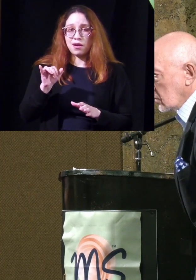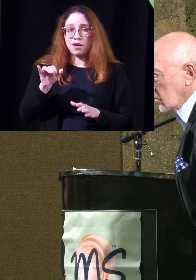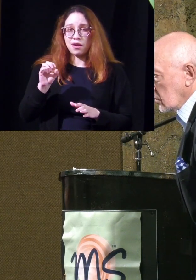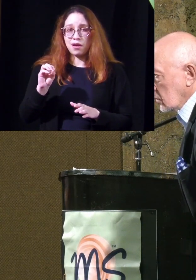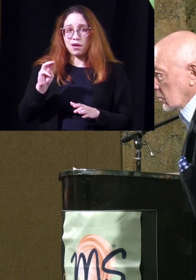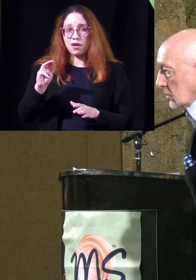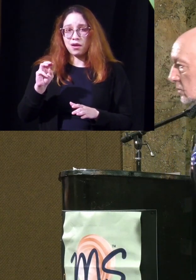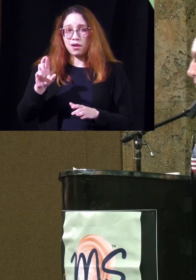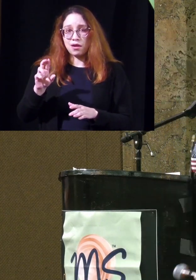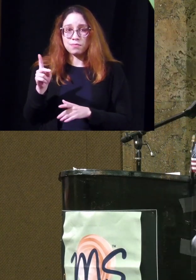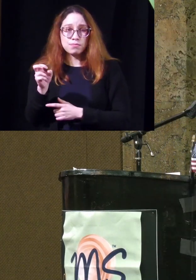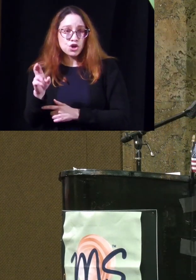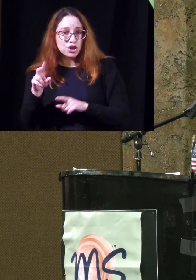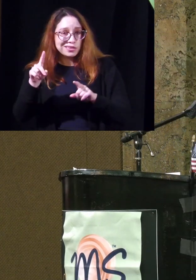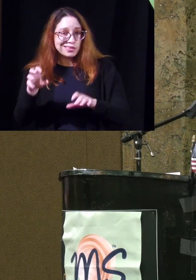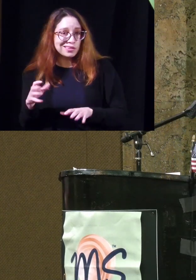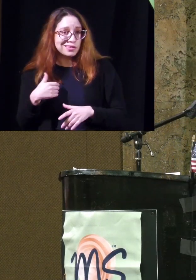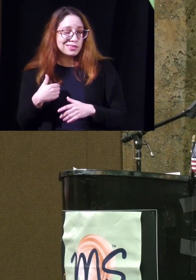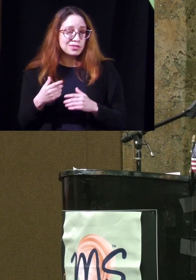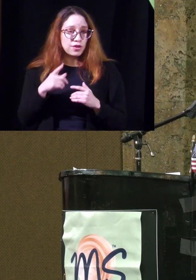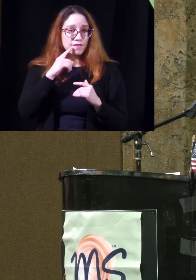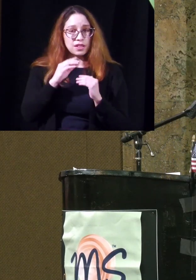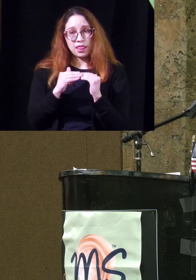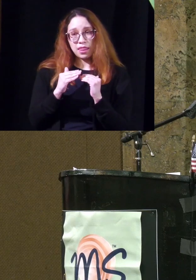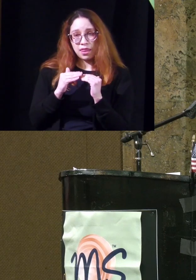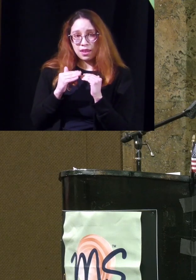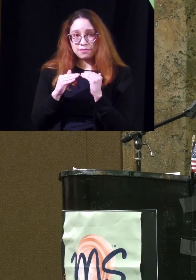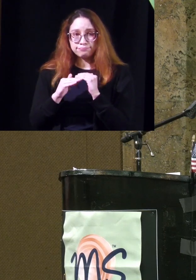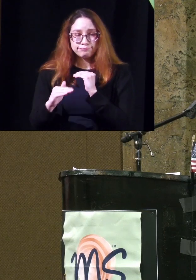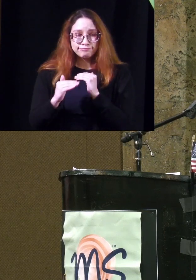biomarker test so that they can have like a benchmark?